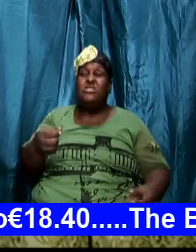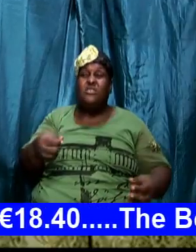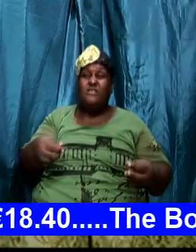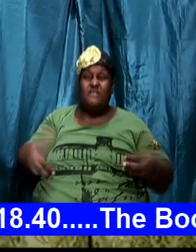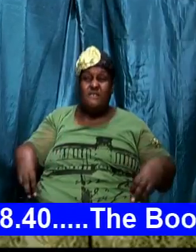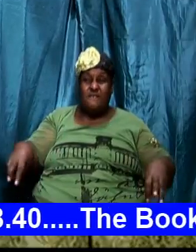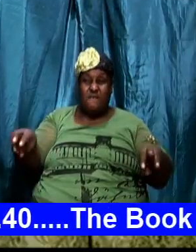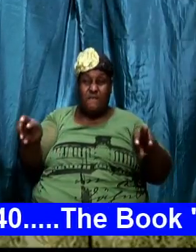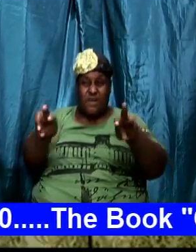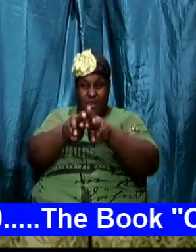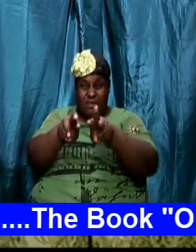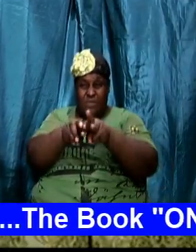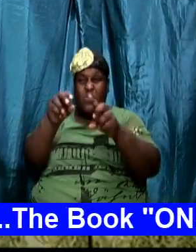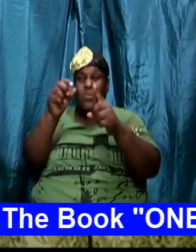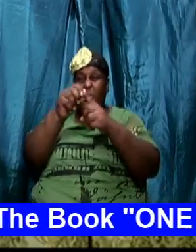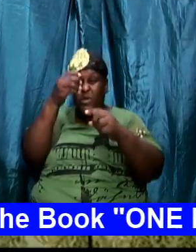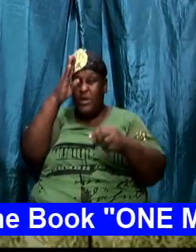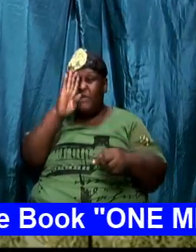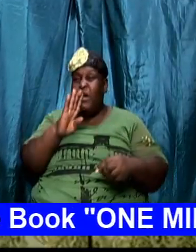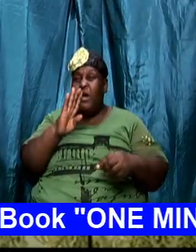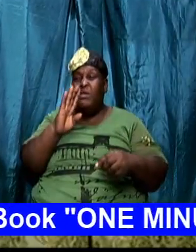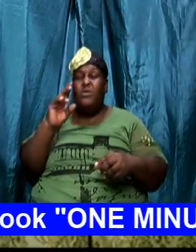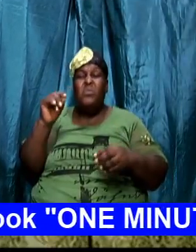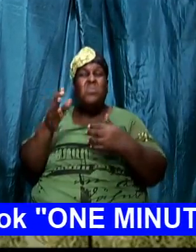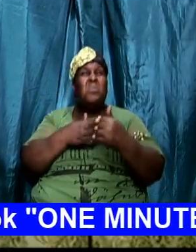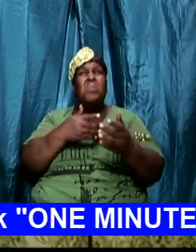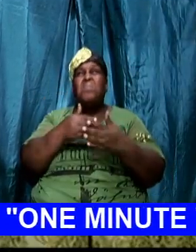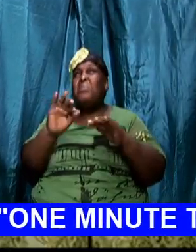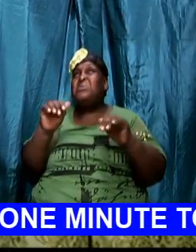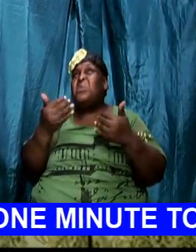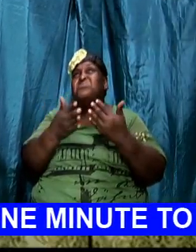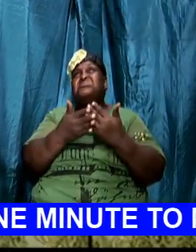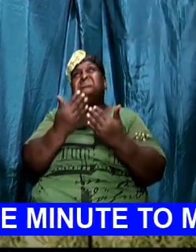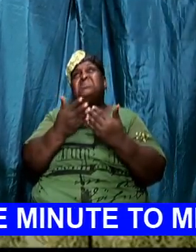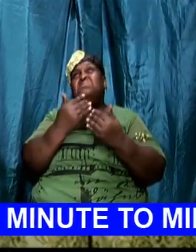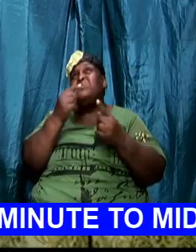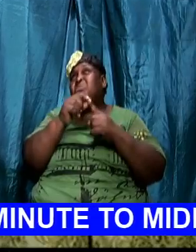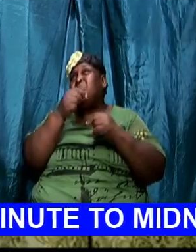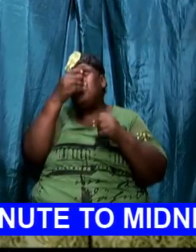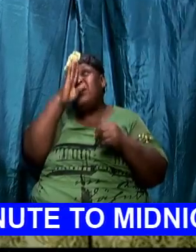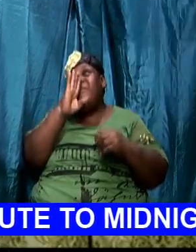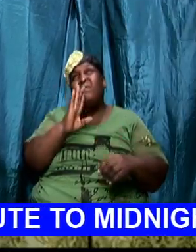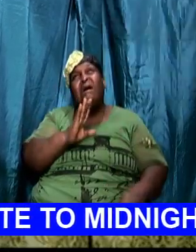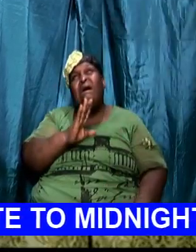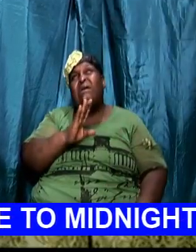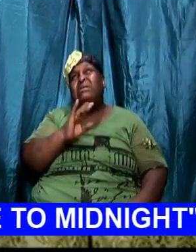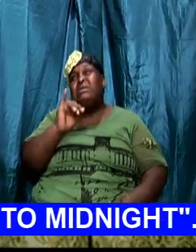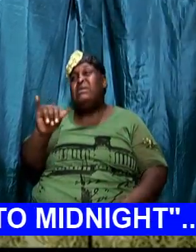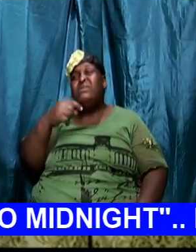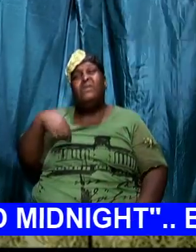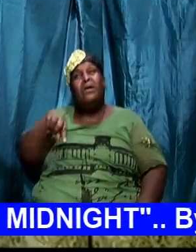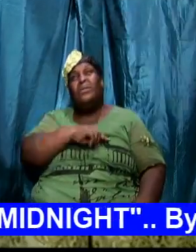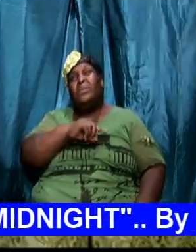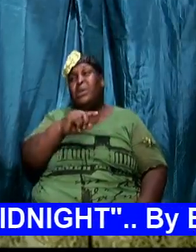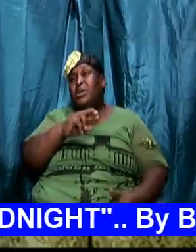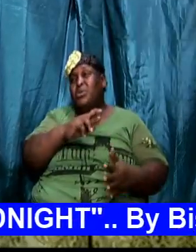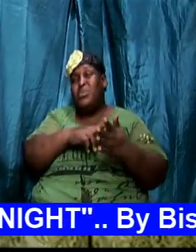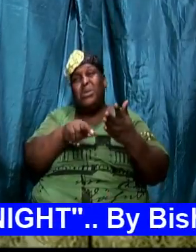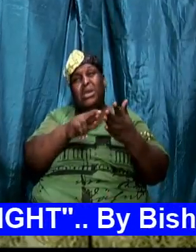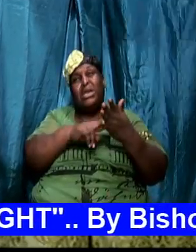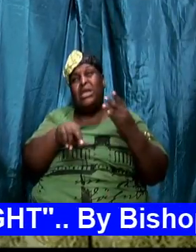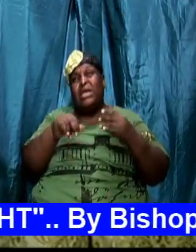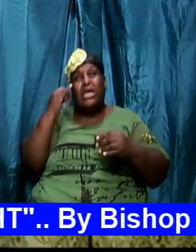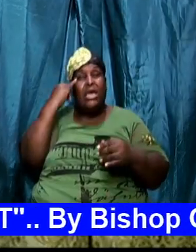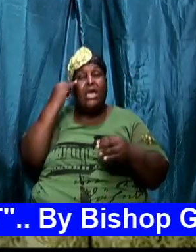God, it doesn't matter how simple the word is that comes, it doesn't matter how simple the word is that we read, if we don't see